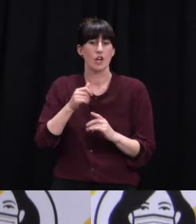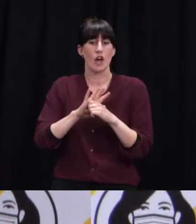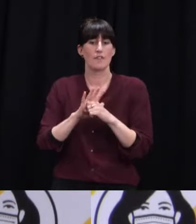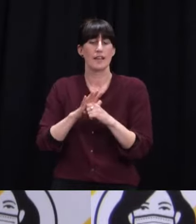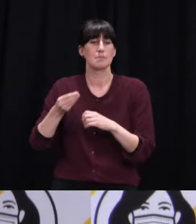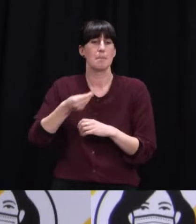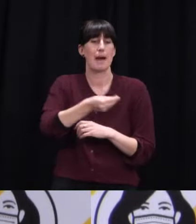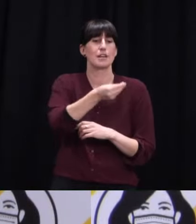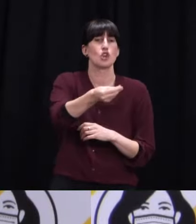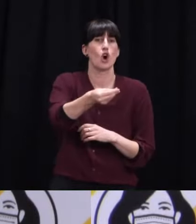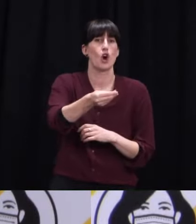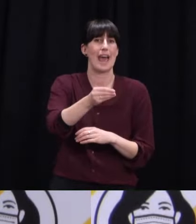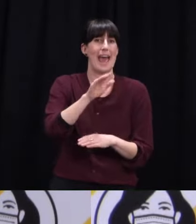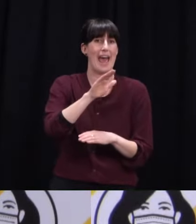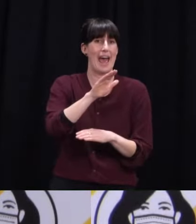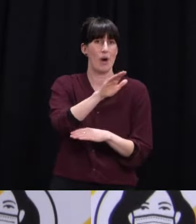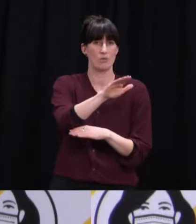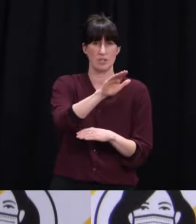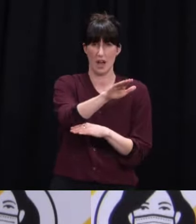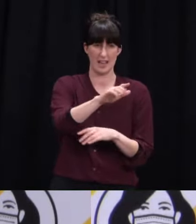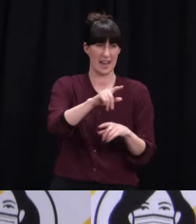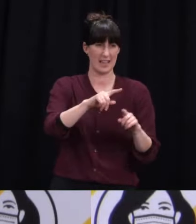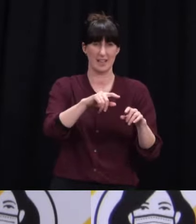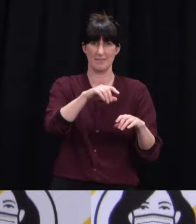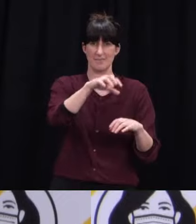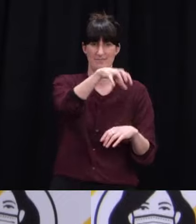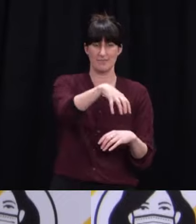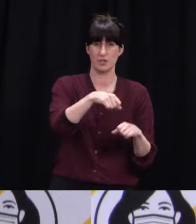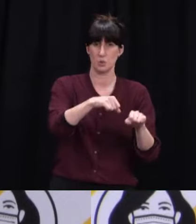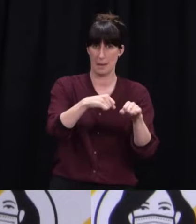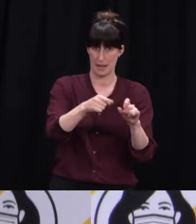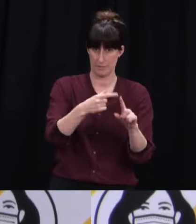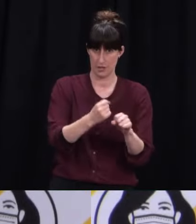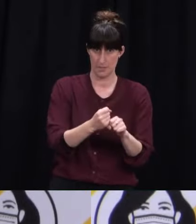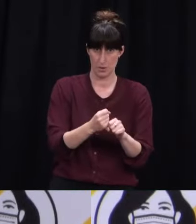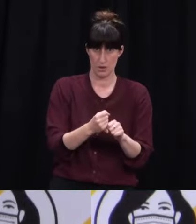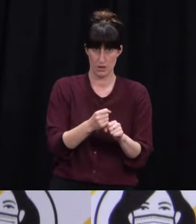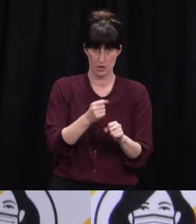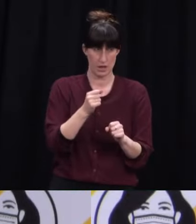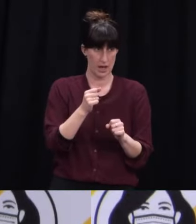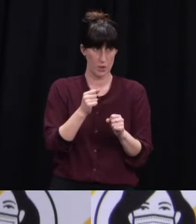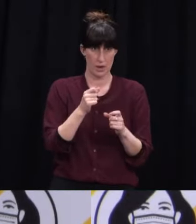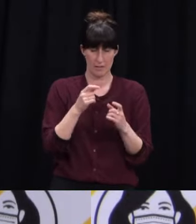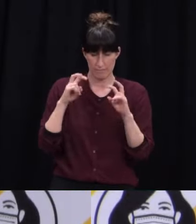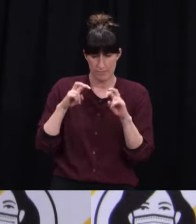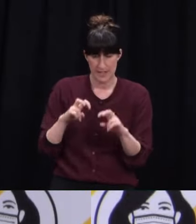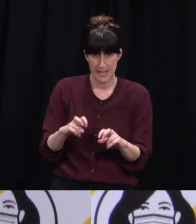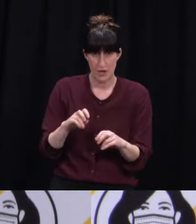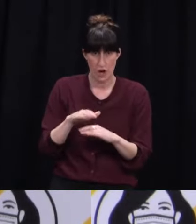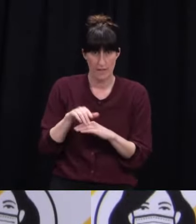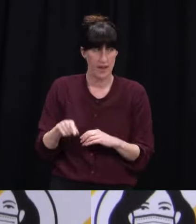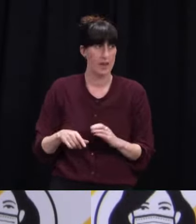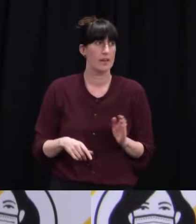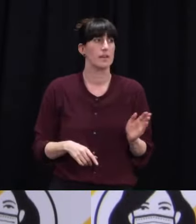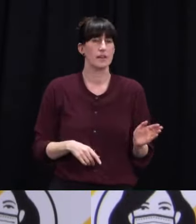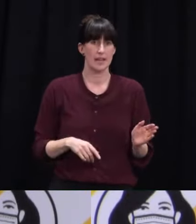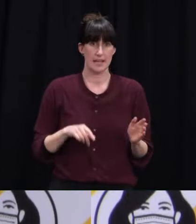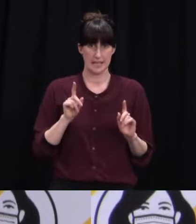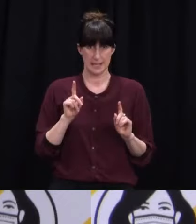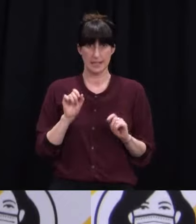yet? Well, what I would say is of the new cases today, over 60, many of those interviews are ongoing at the moment. But you